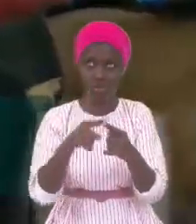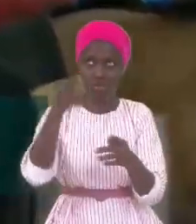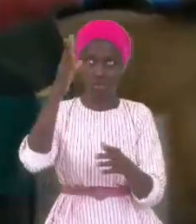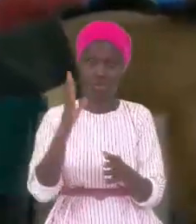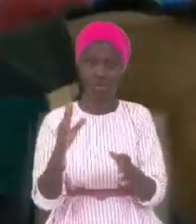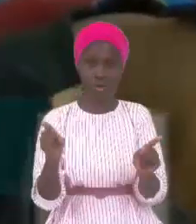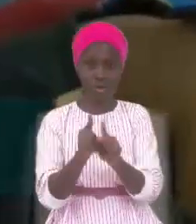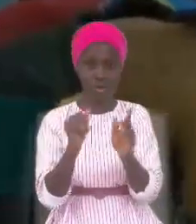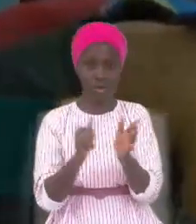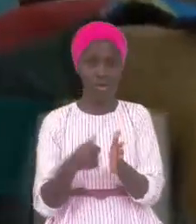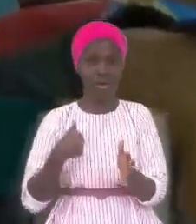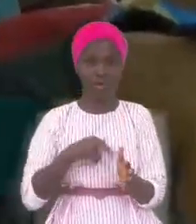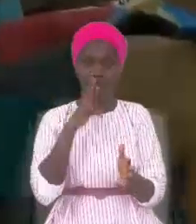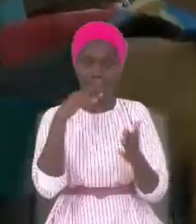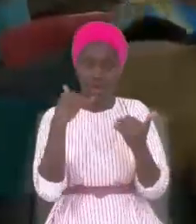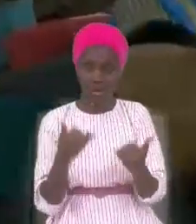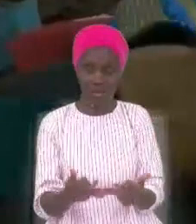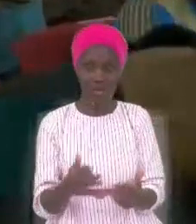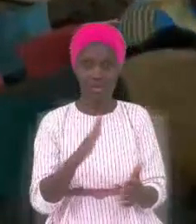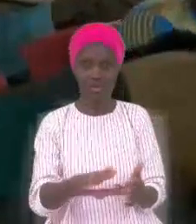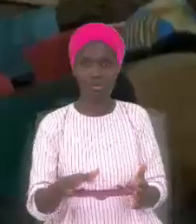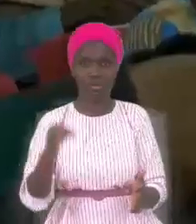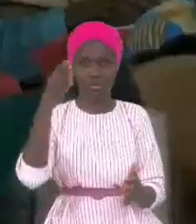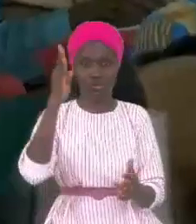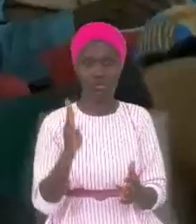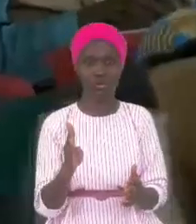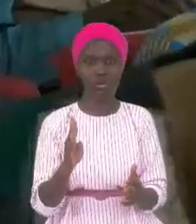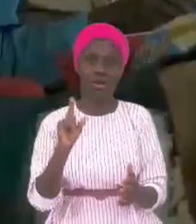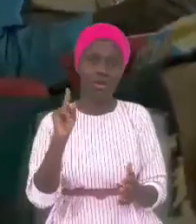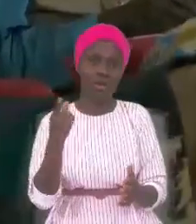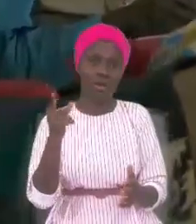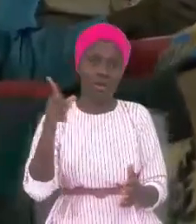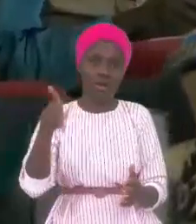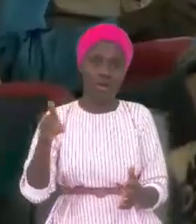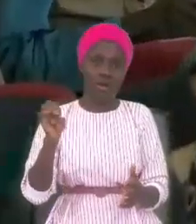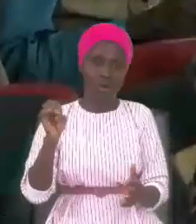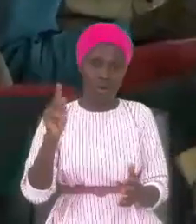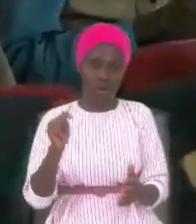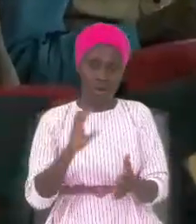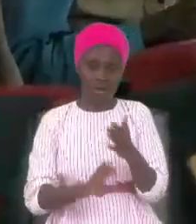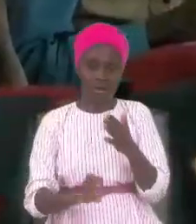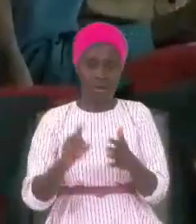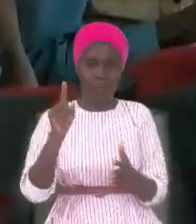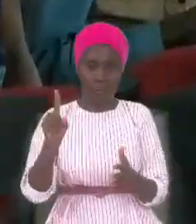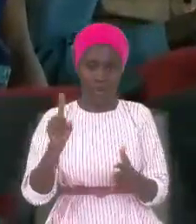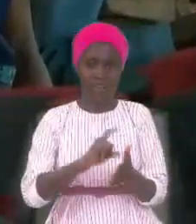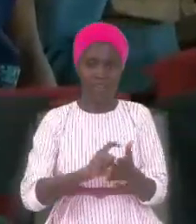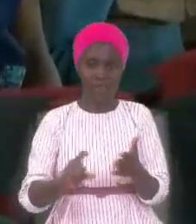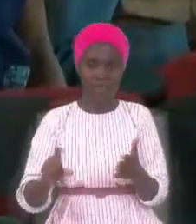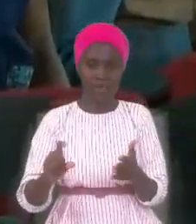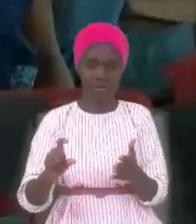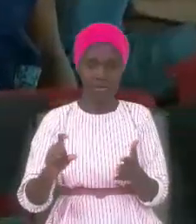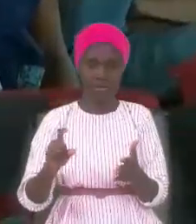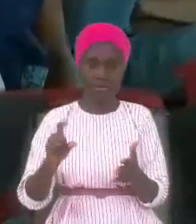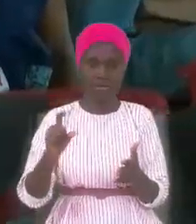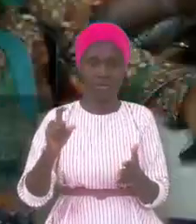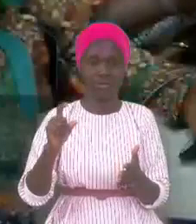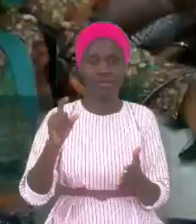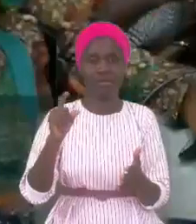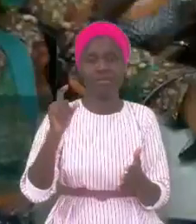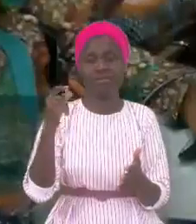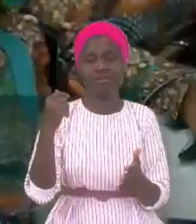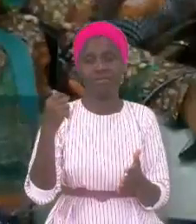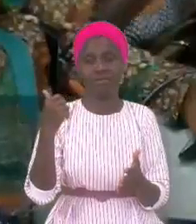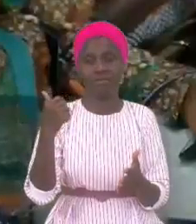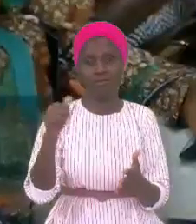God. In 1 Peter chapter 1, reading from verse 14. 1 Peter chapter 1, reading from